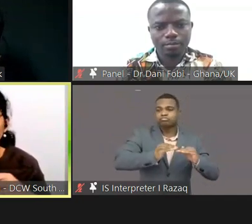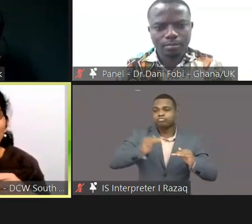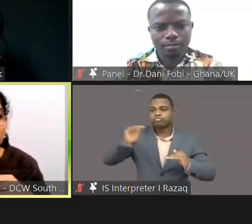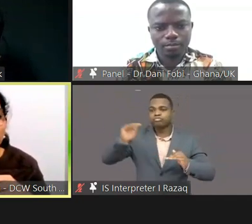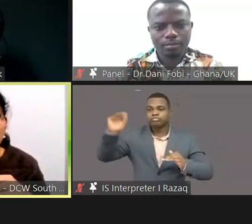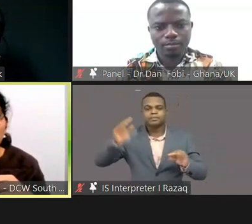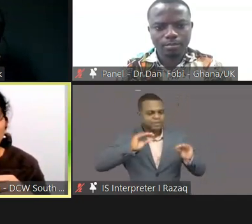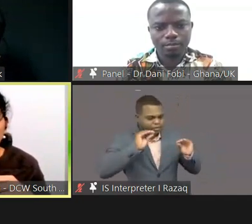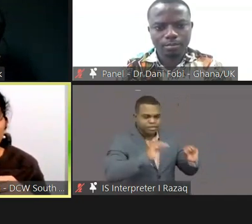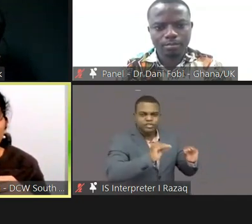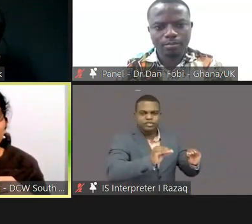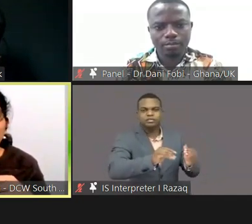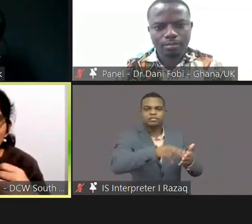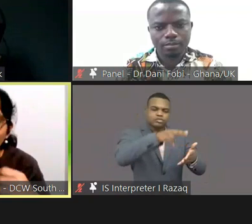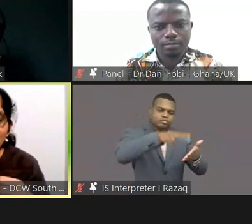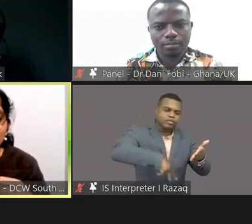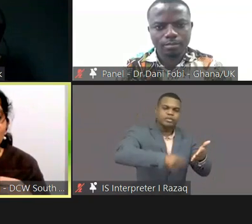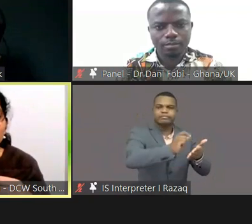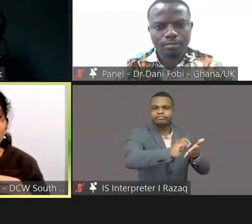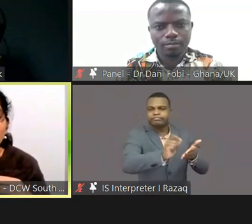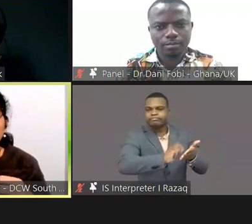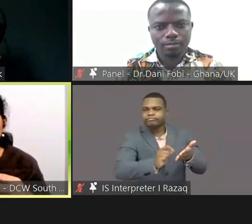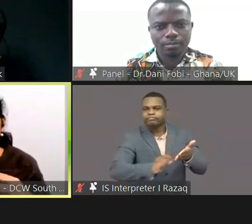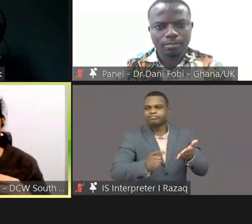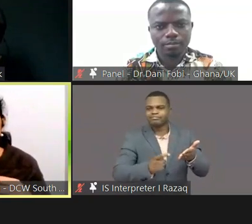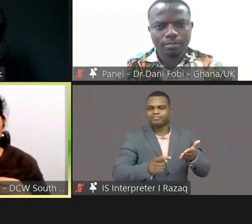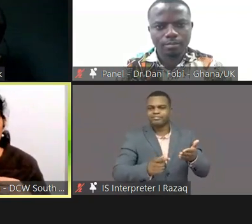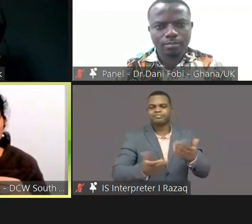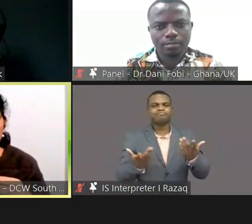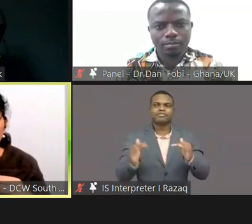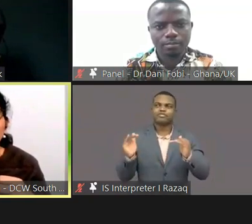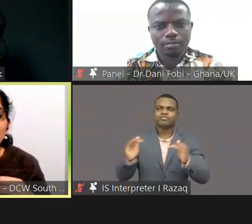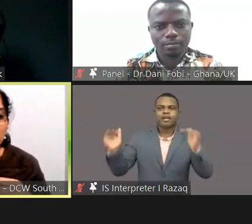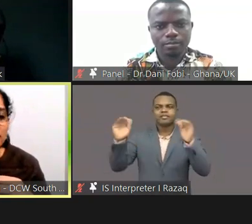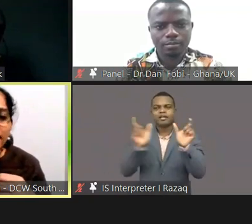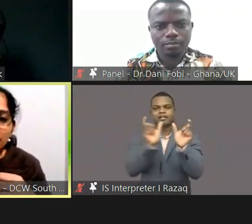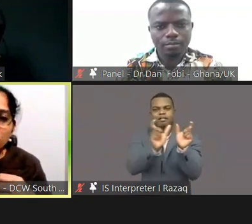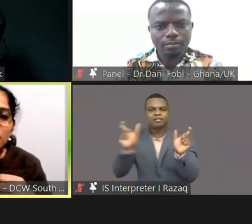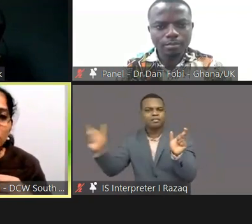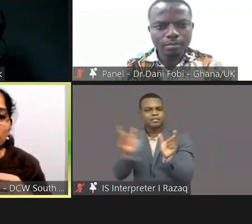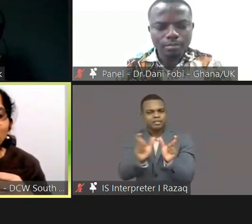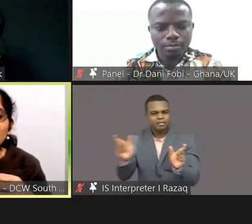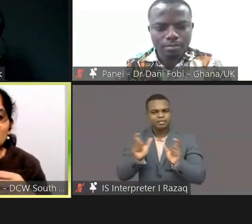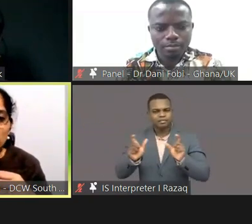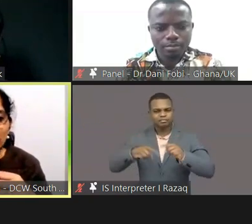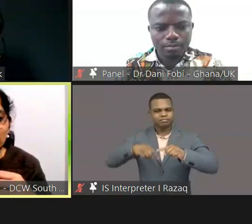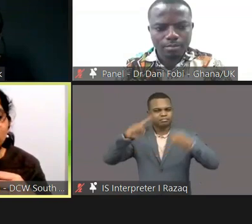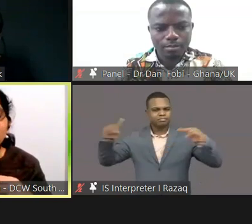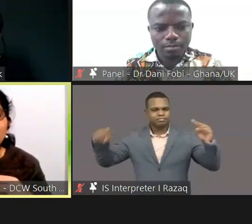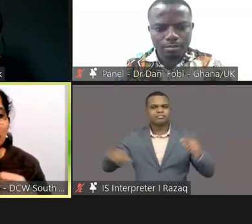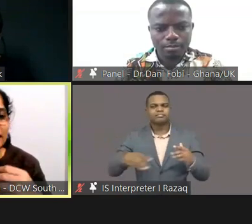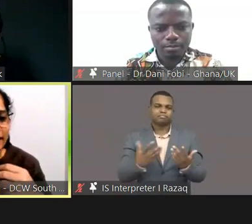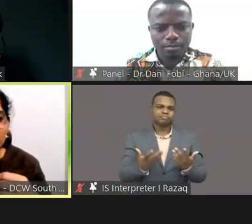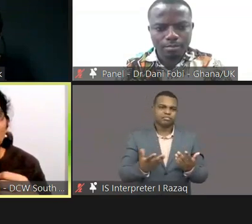then develop to have much better, rich language. So it has to be both languages